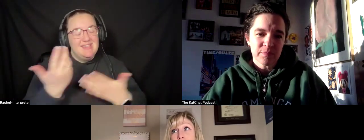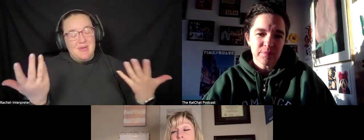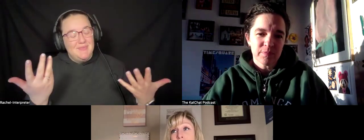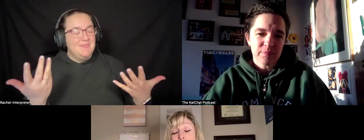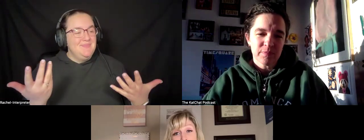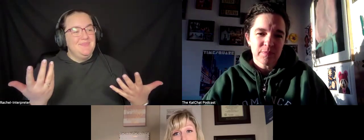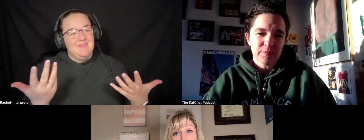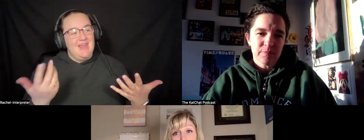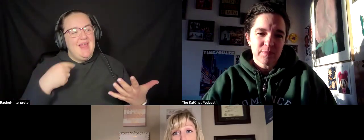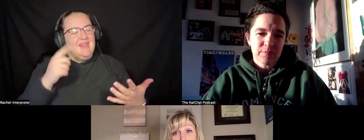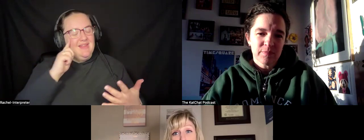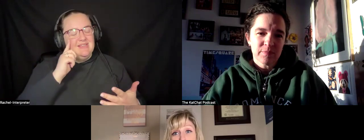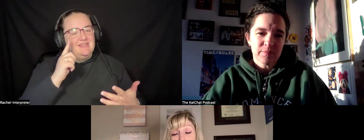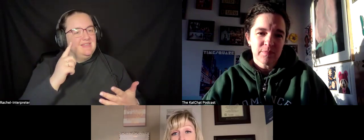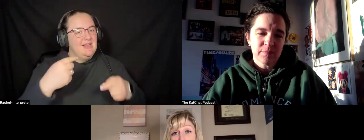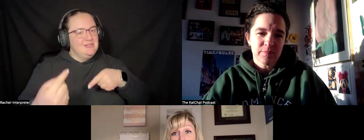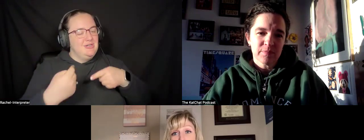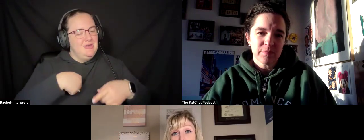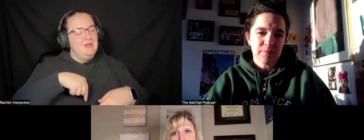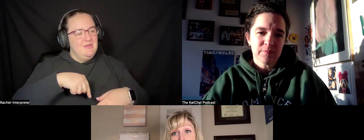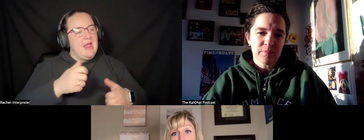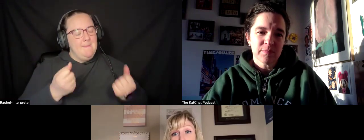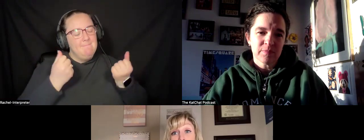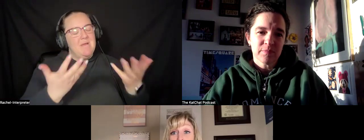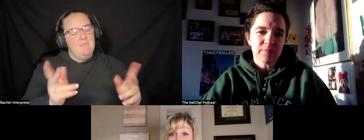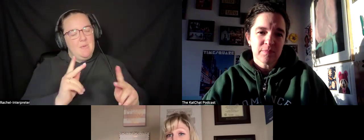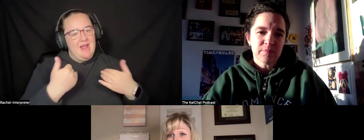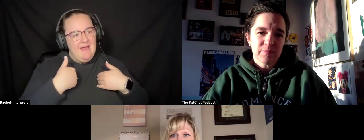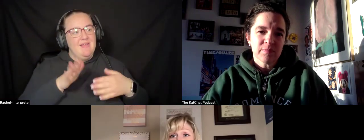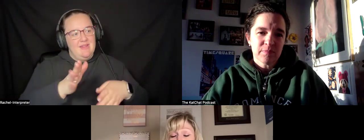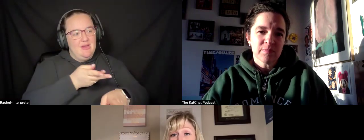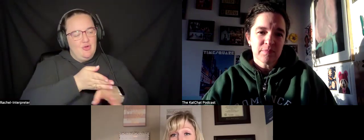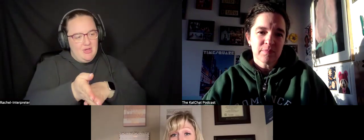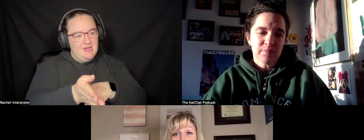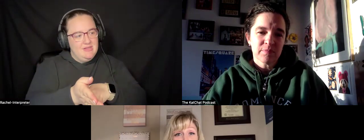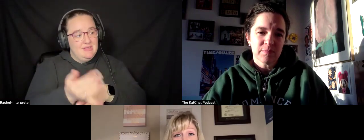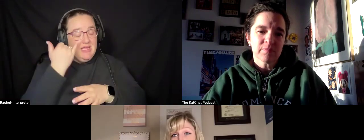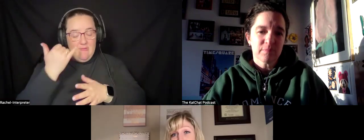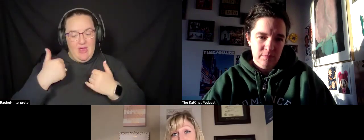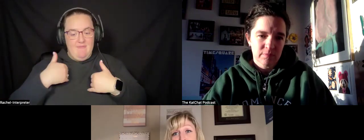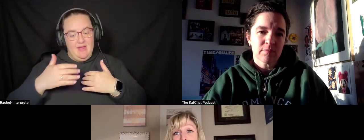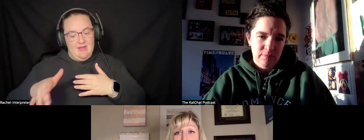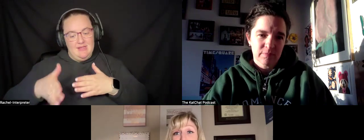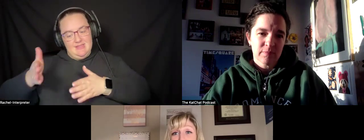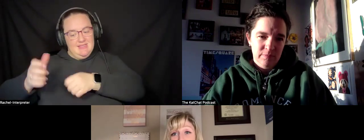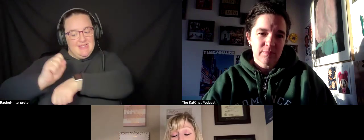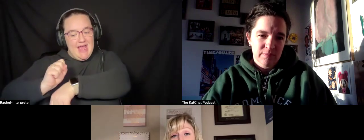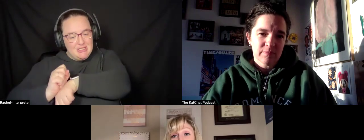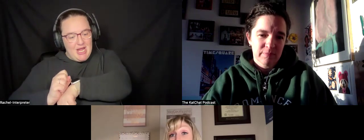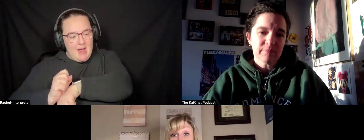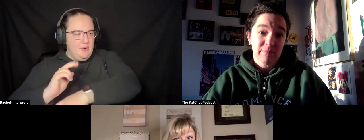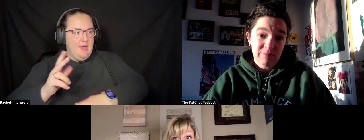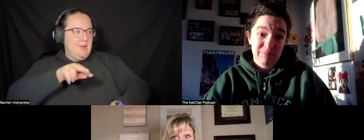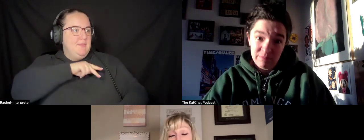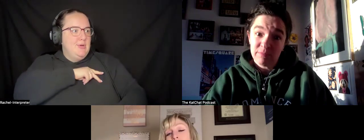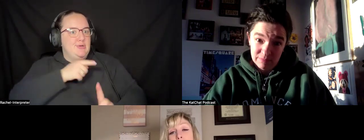bit of a dilemma that a lot of us go through in our careers. If we're also trying to have a side hustle or just any sort of personal pursuit,